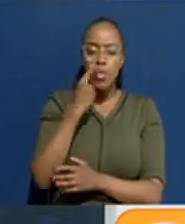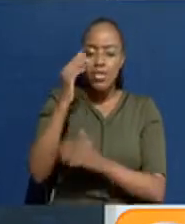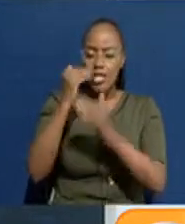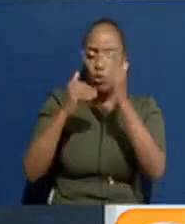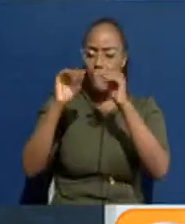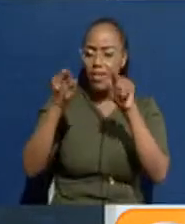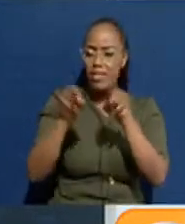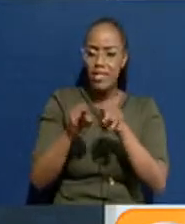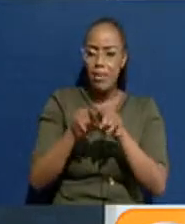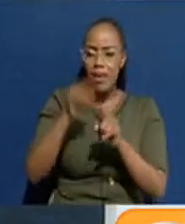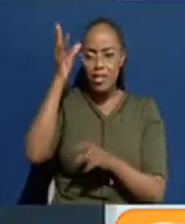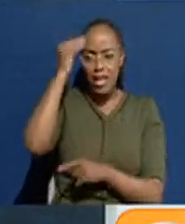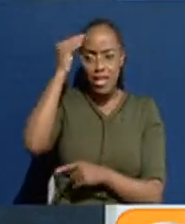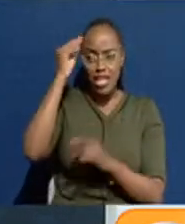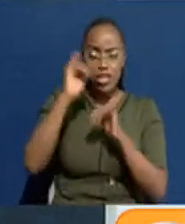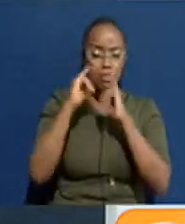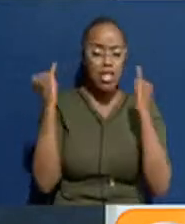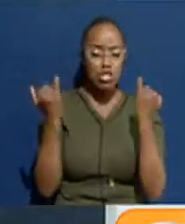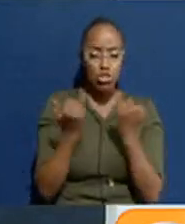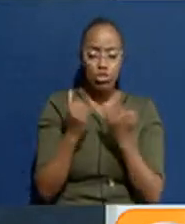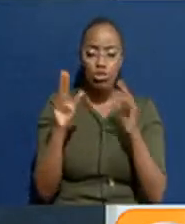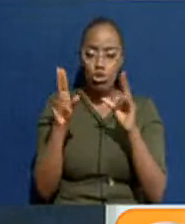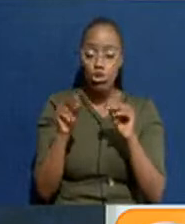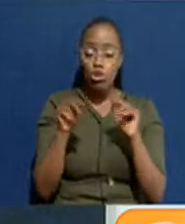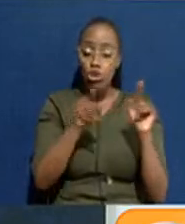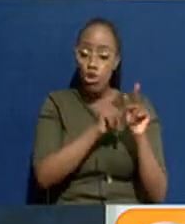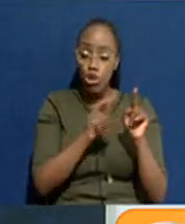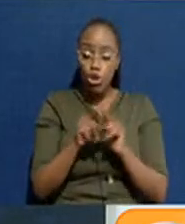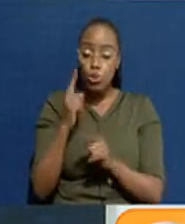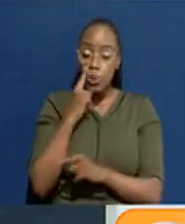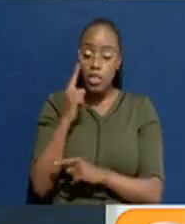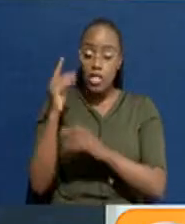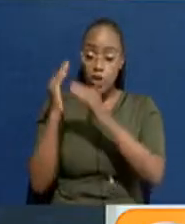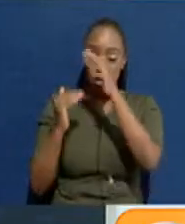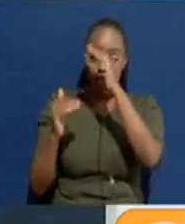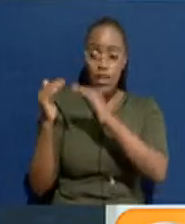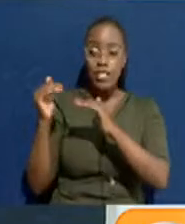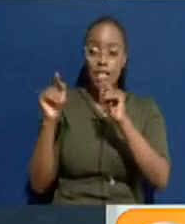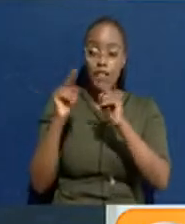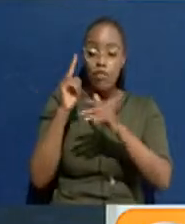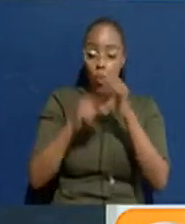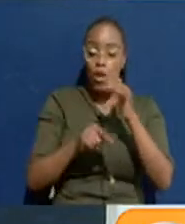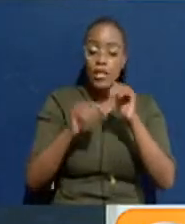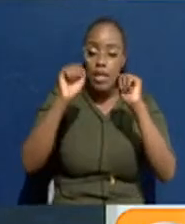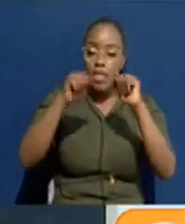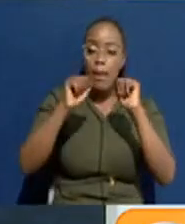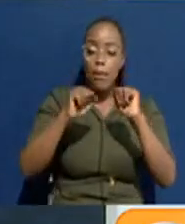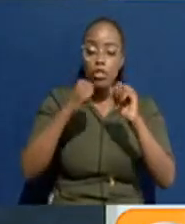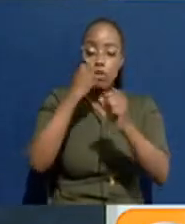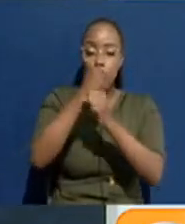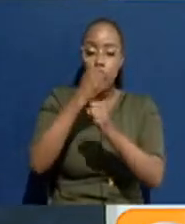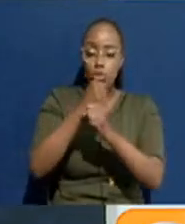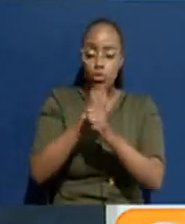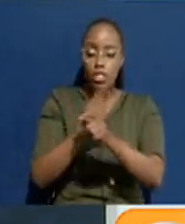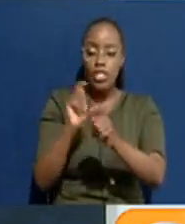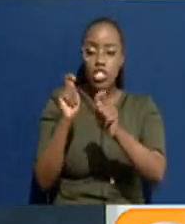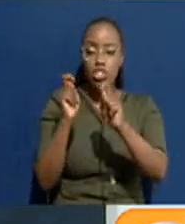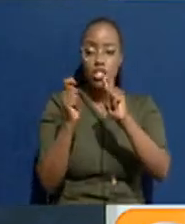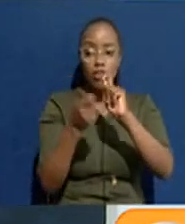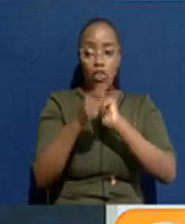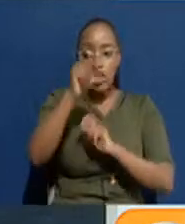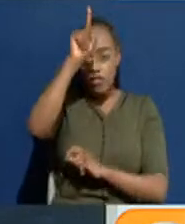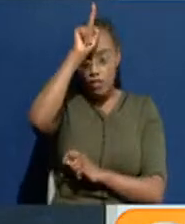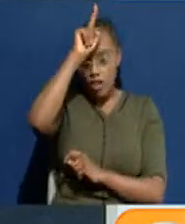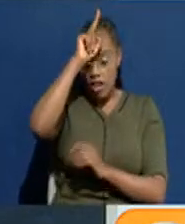just as academic institutions. Let us also look at universities as to what they are able to do in transforming